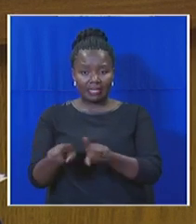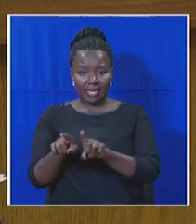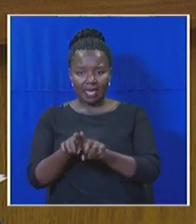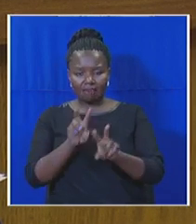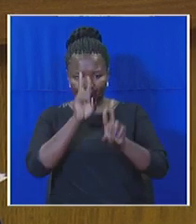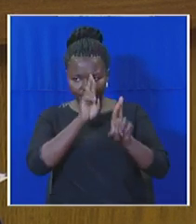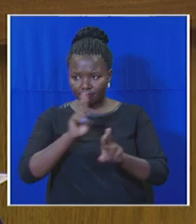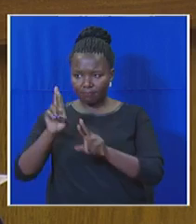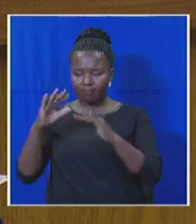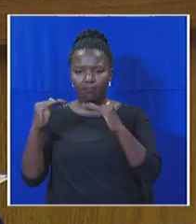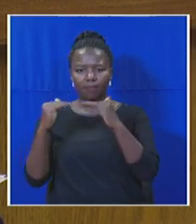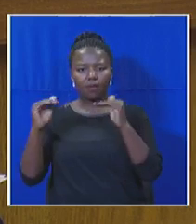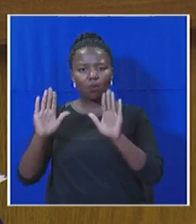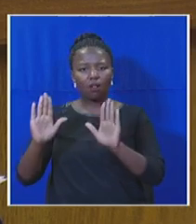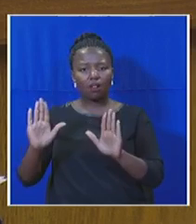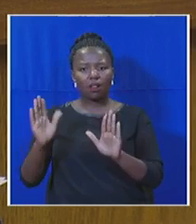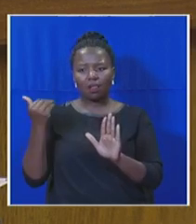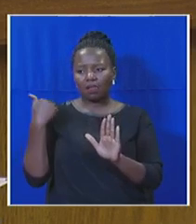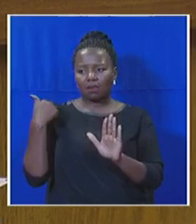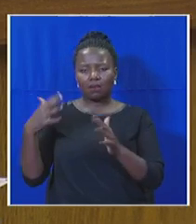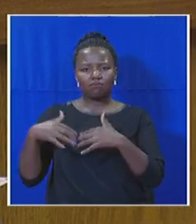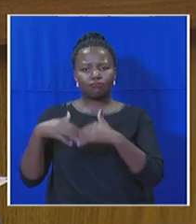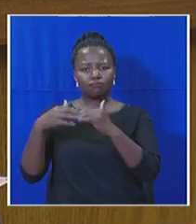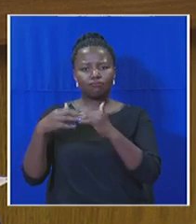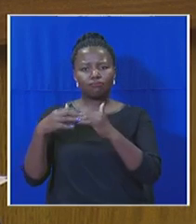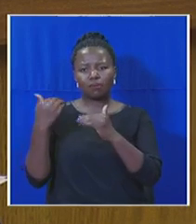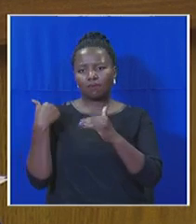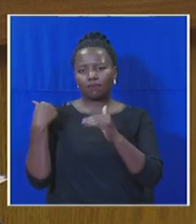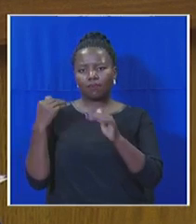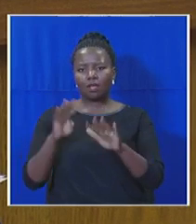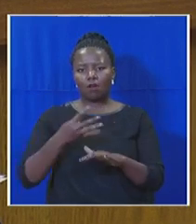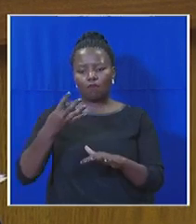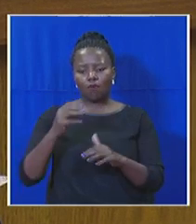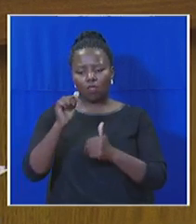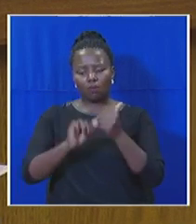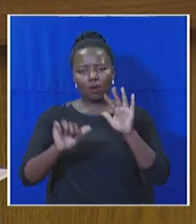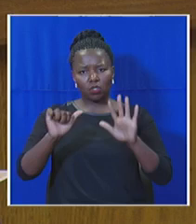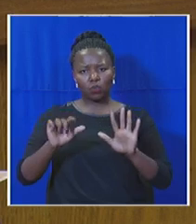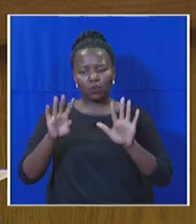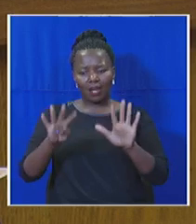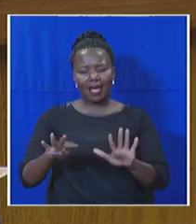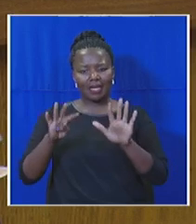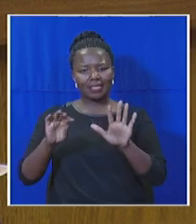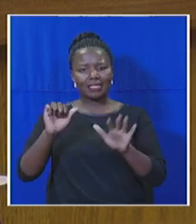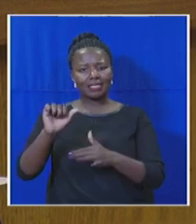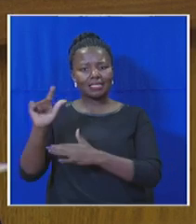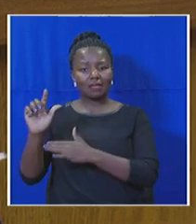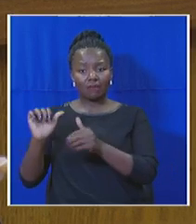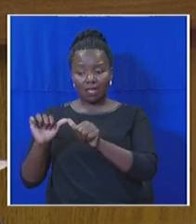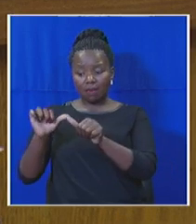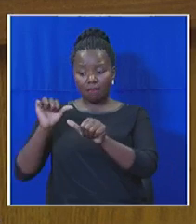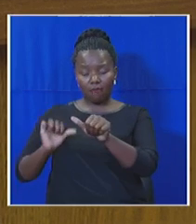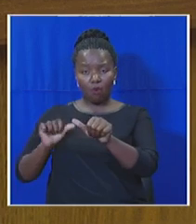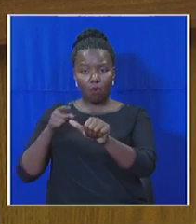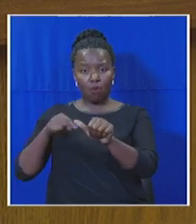existing on the 4th of June 1967 prior to the outbreak of the